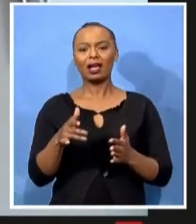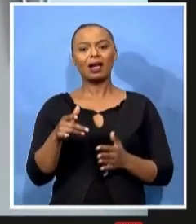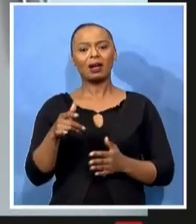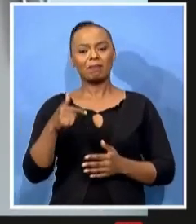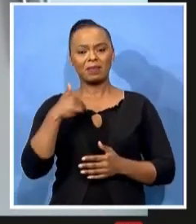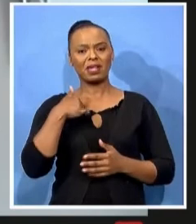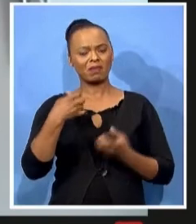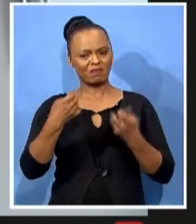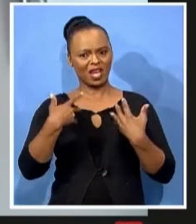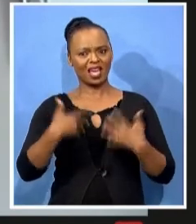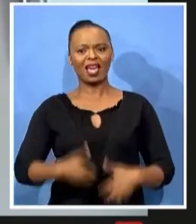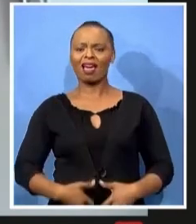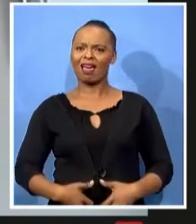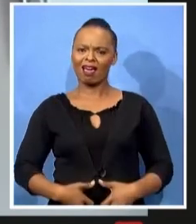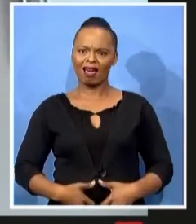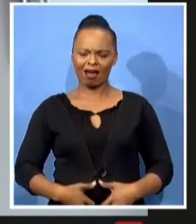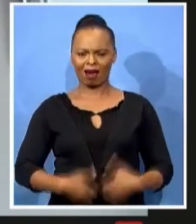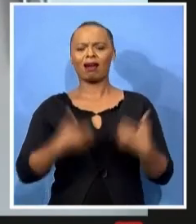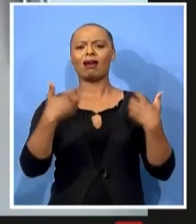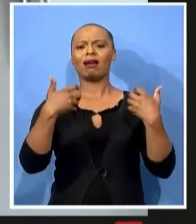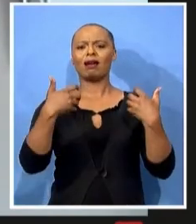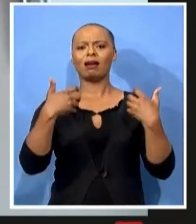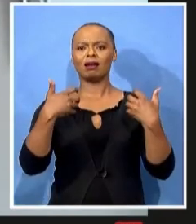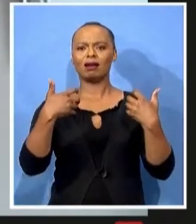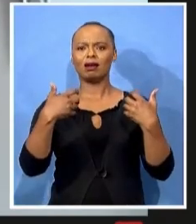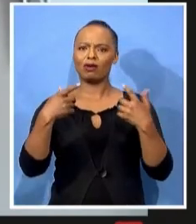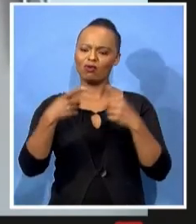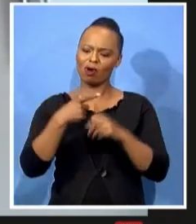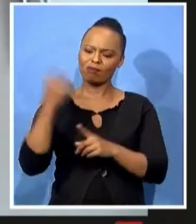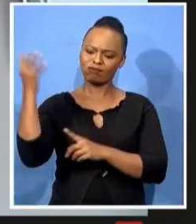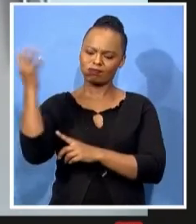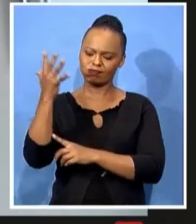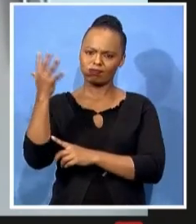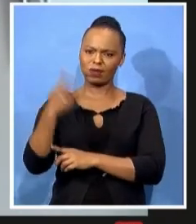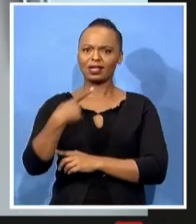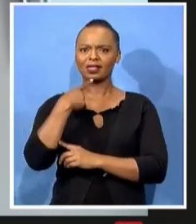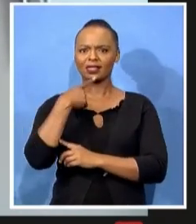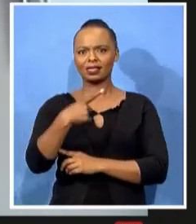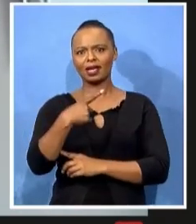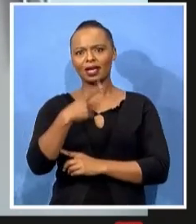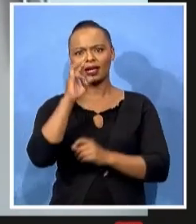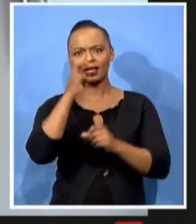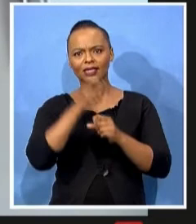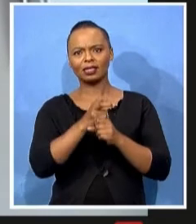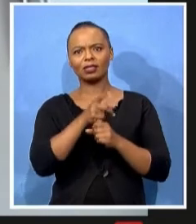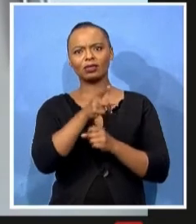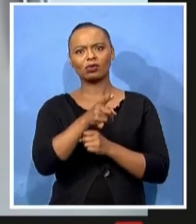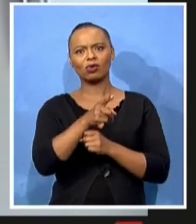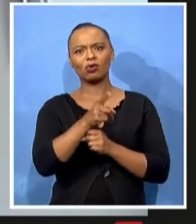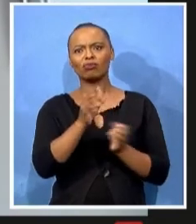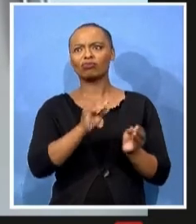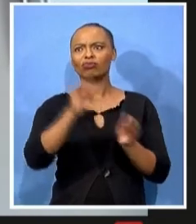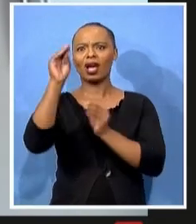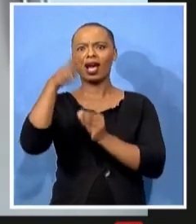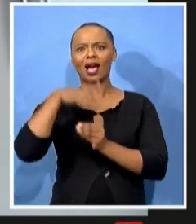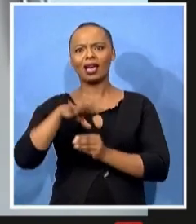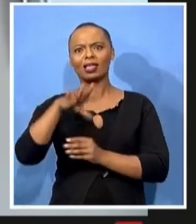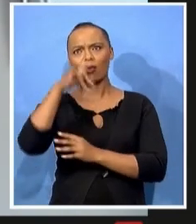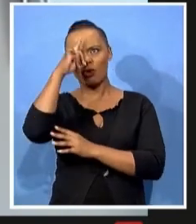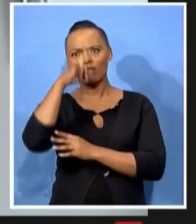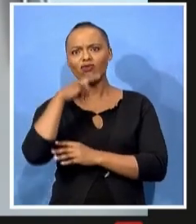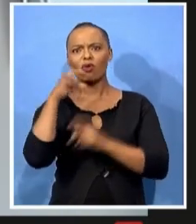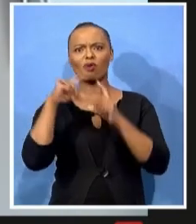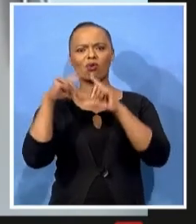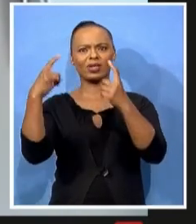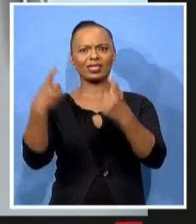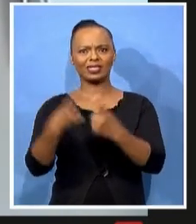Speaker saying that this must be taken up by the Portfolio Committee that we actually get a meeting held when we've been